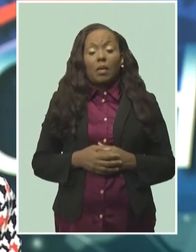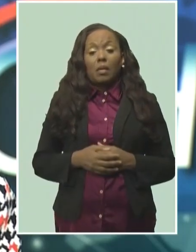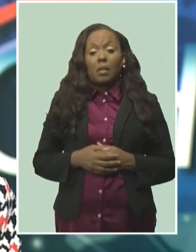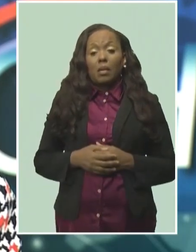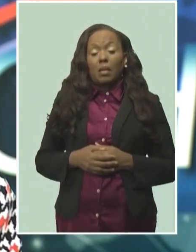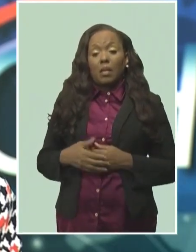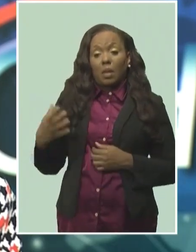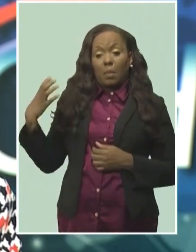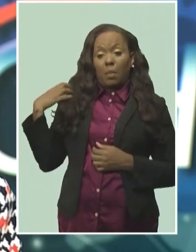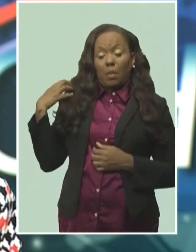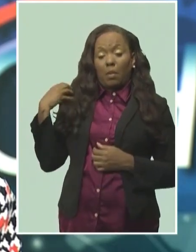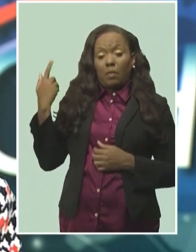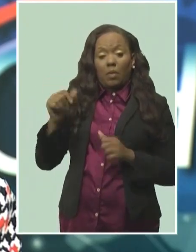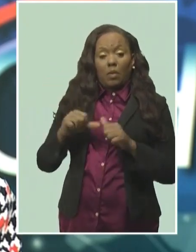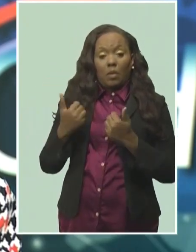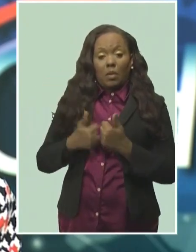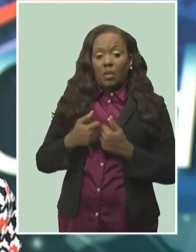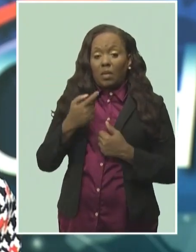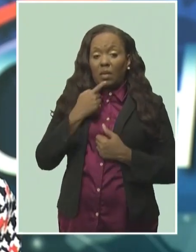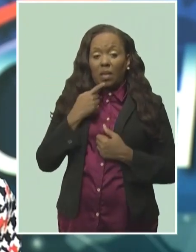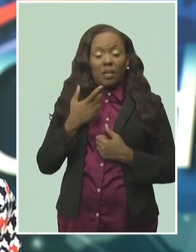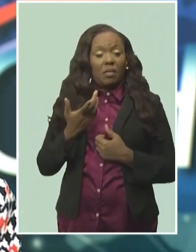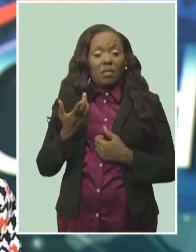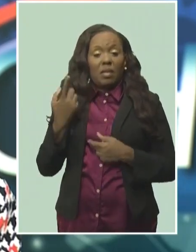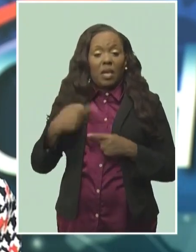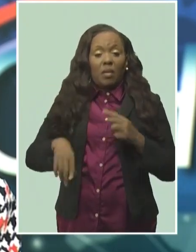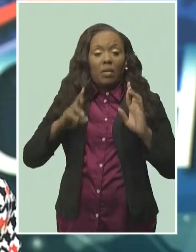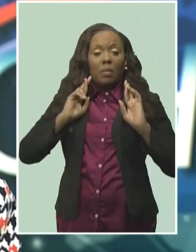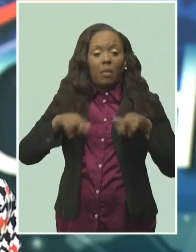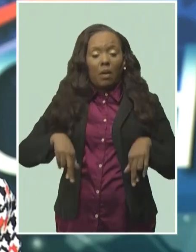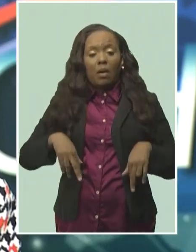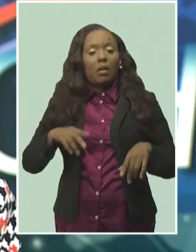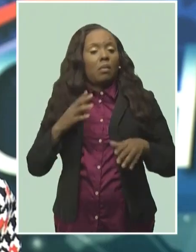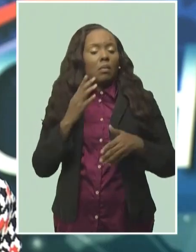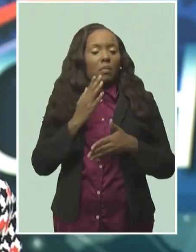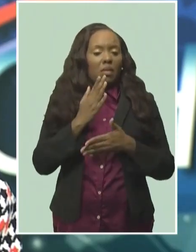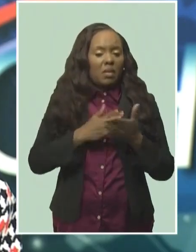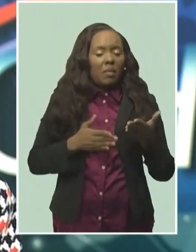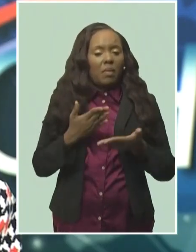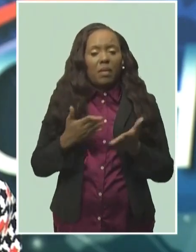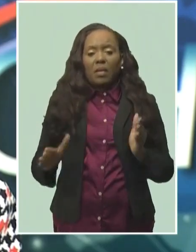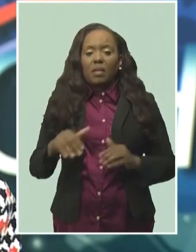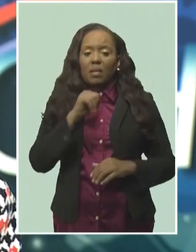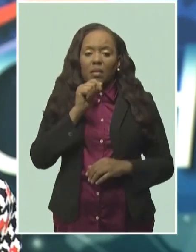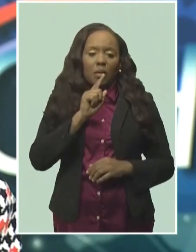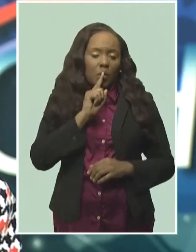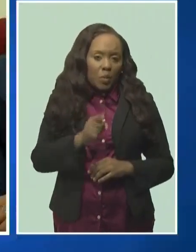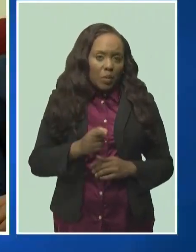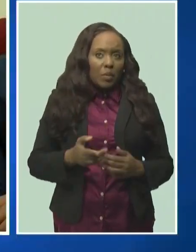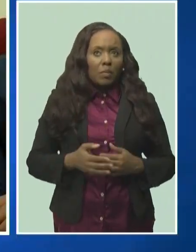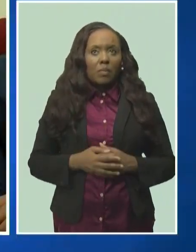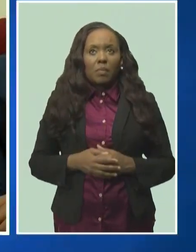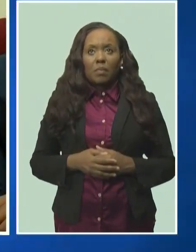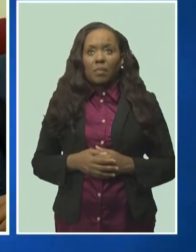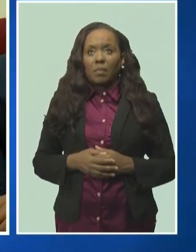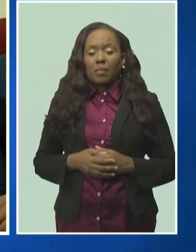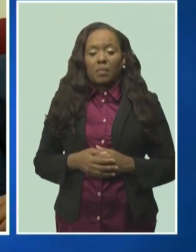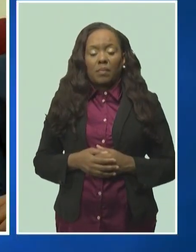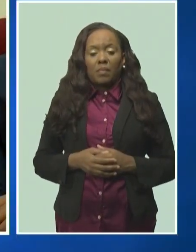noted a lot of things floating around were out of context or completely inaccurate. I don't know